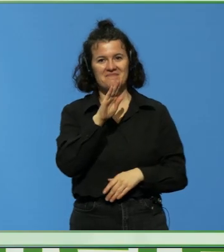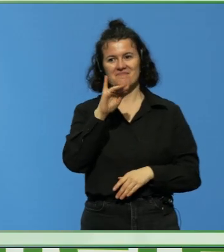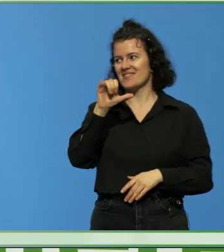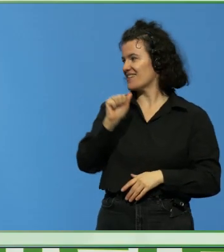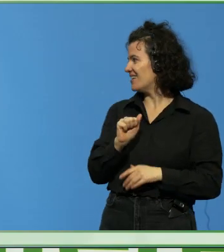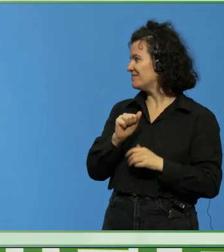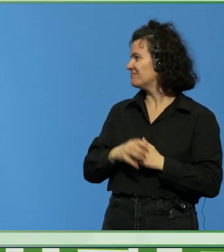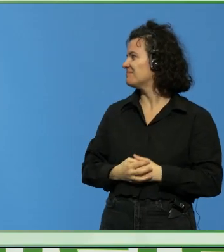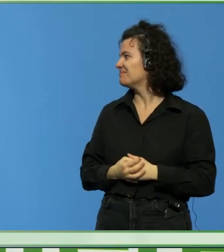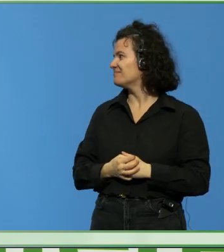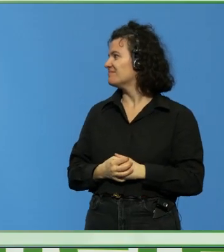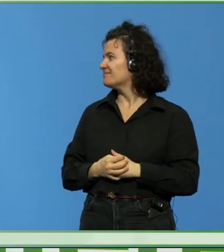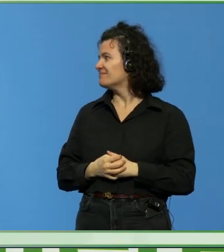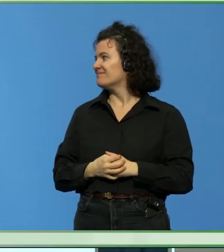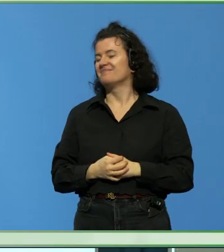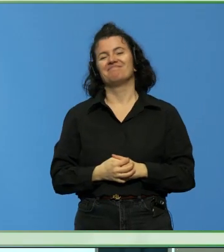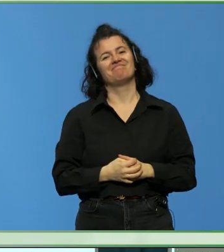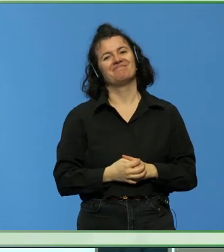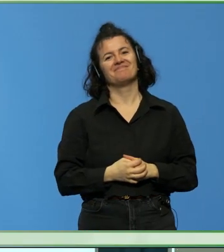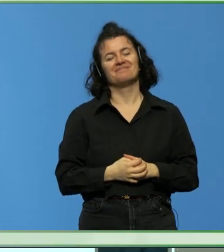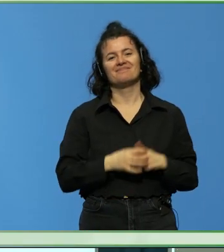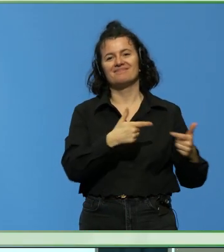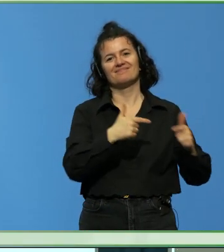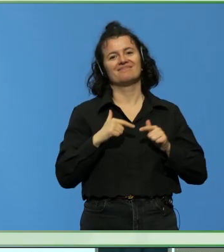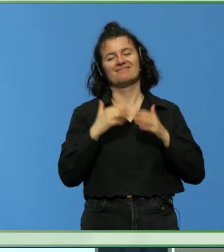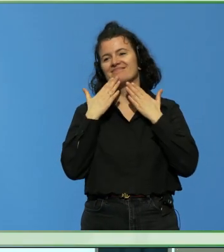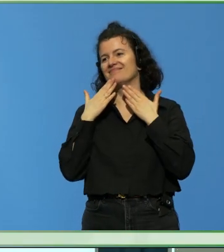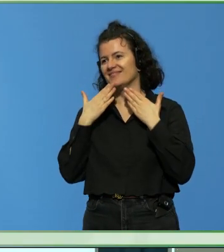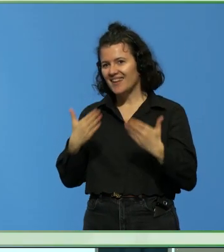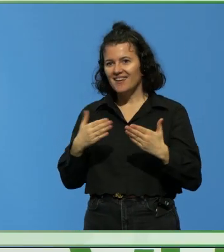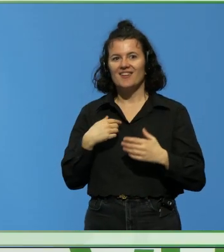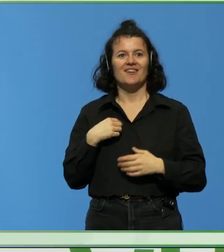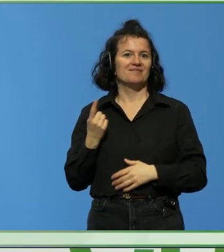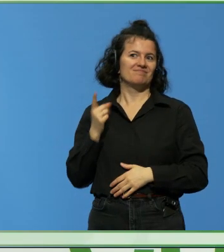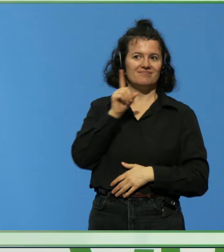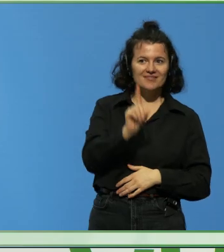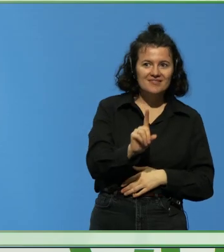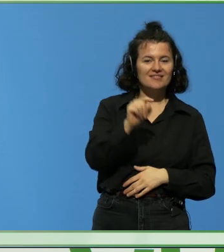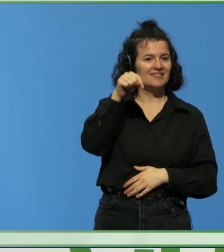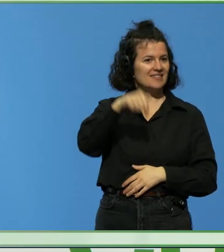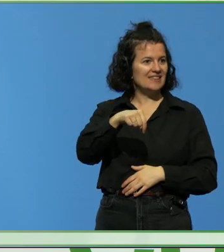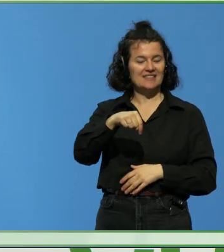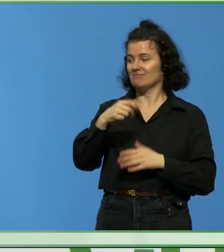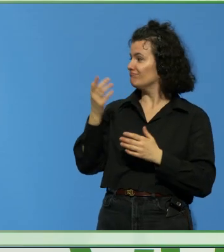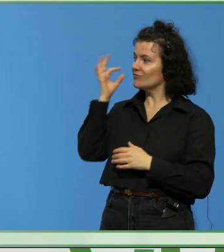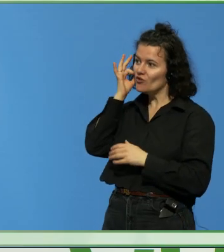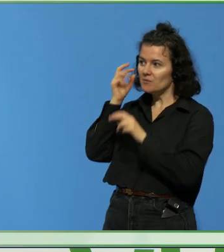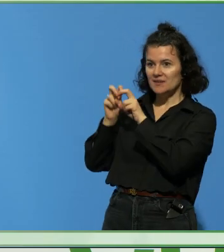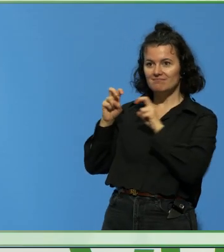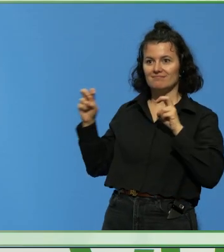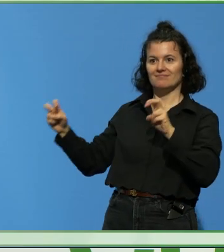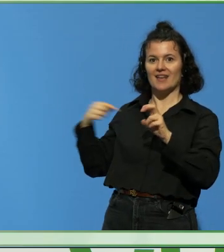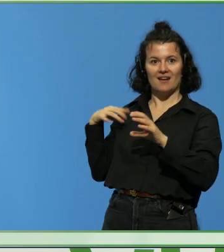And it's really honor to be part of this very important panel today. I am wearing